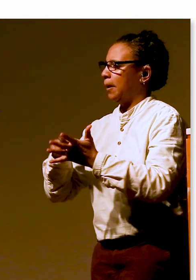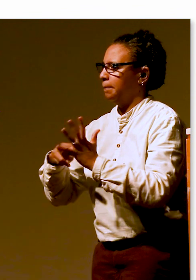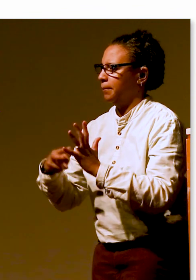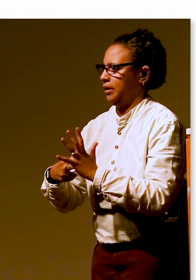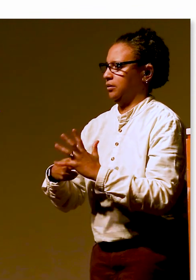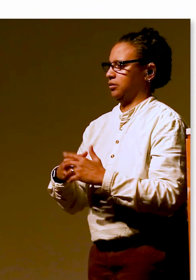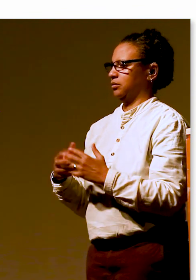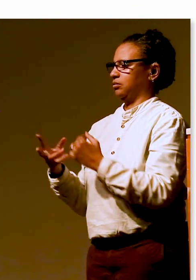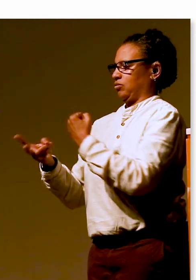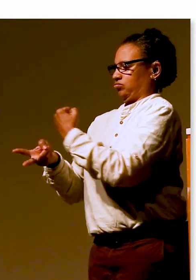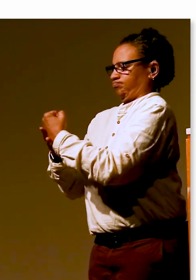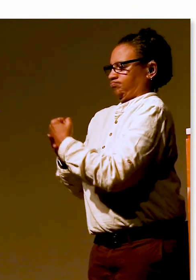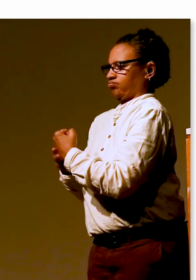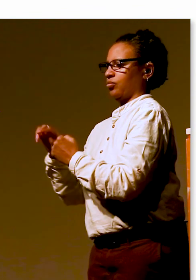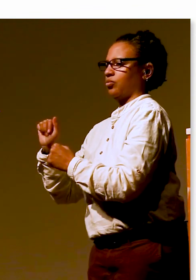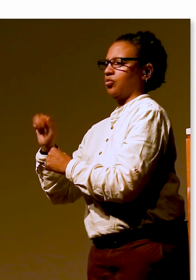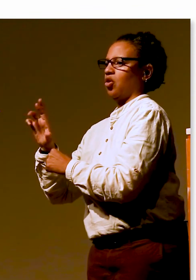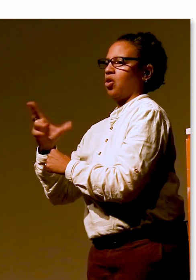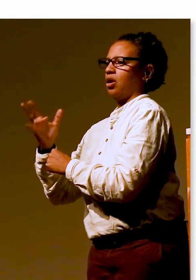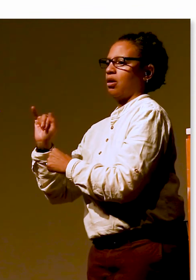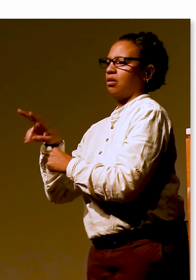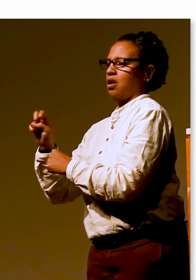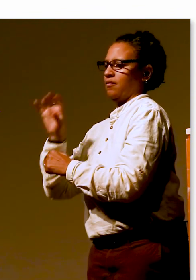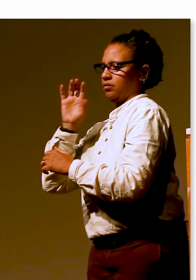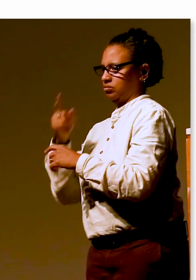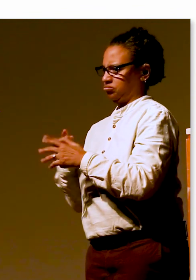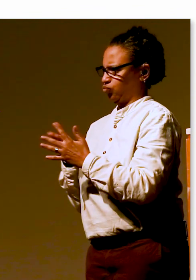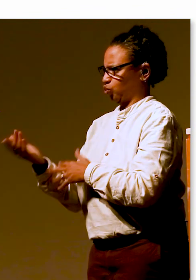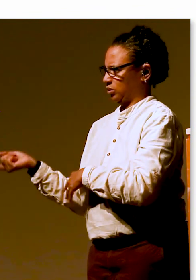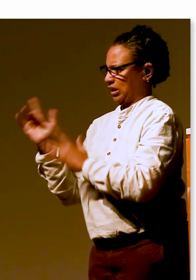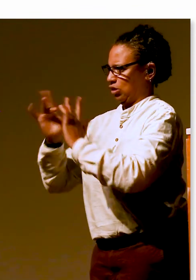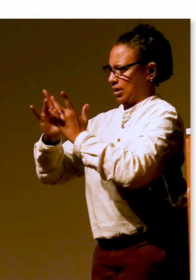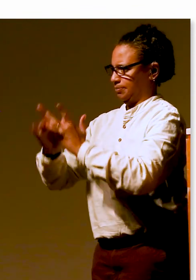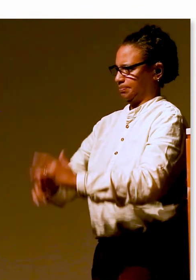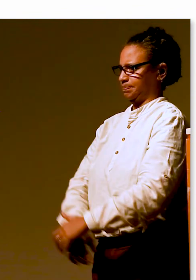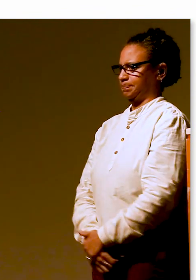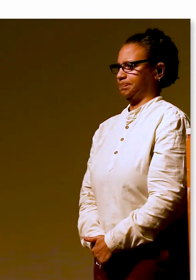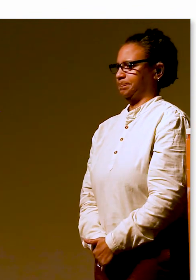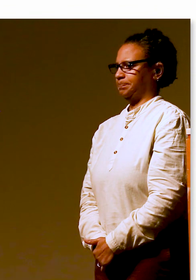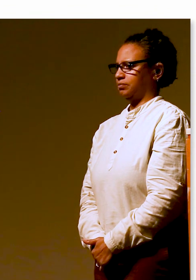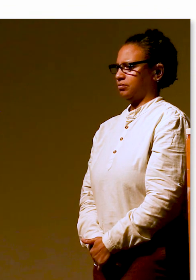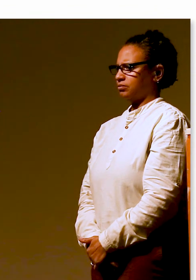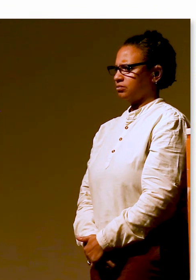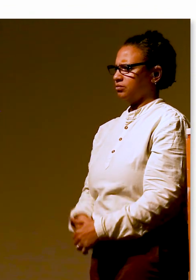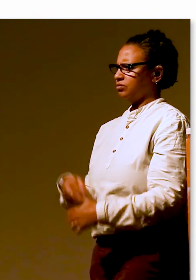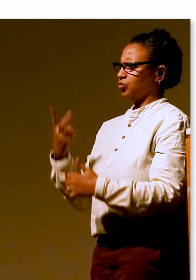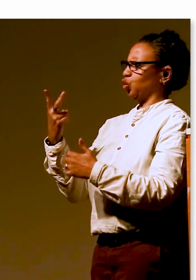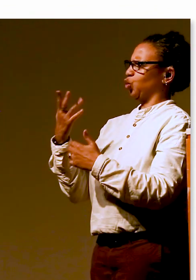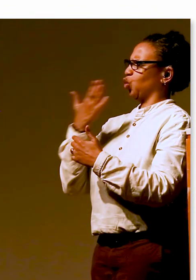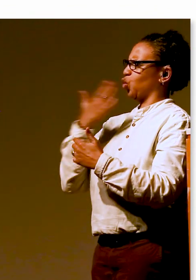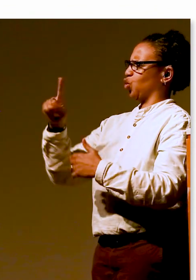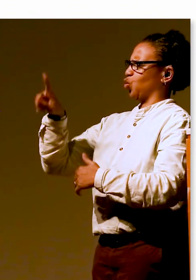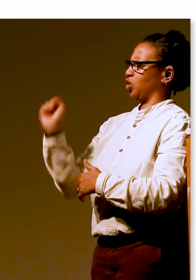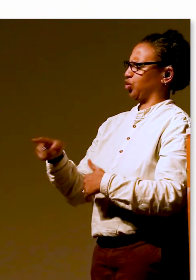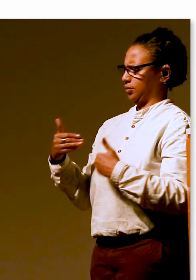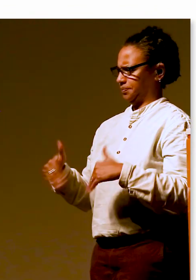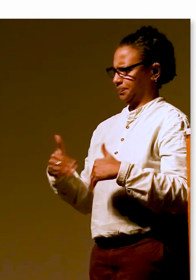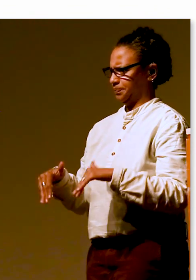contemporary work today? Yeah, two really excellent questions. First, I think a lot about